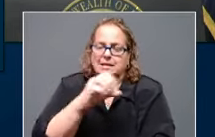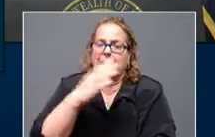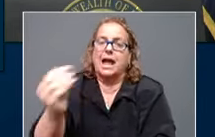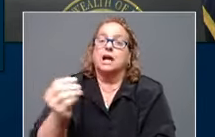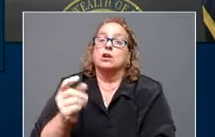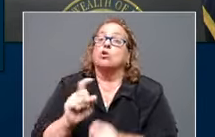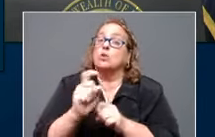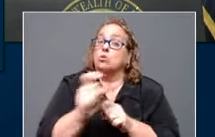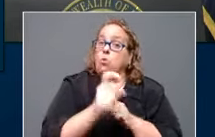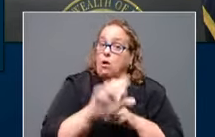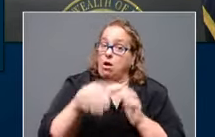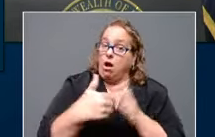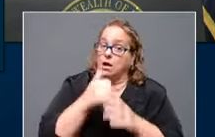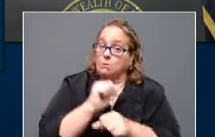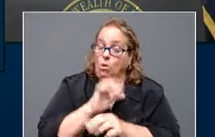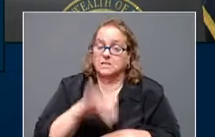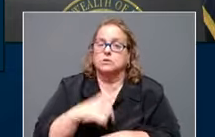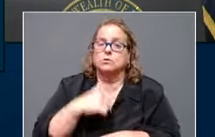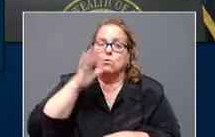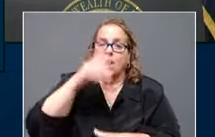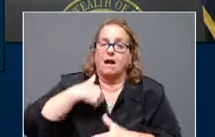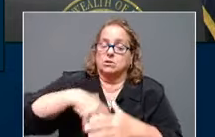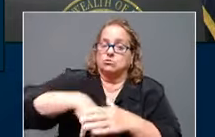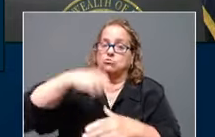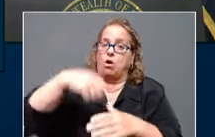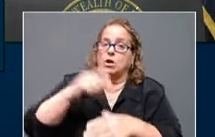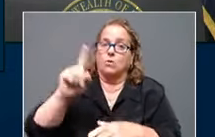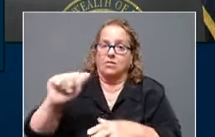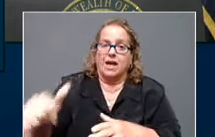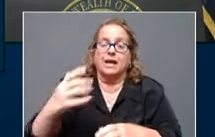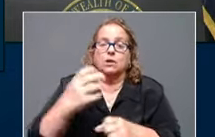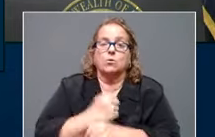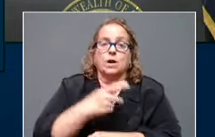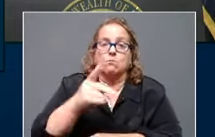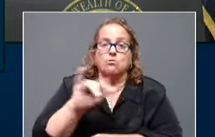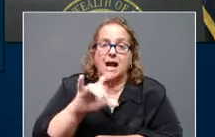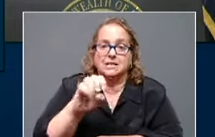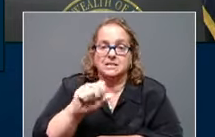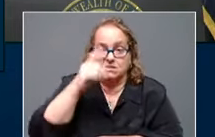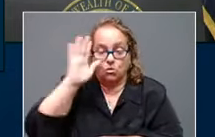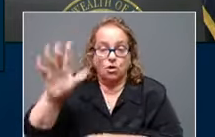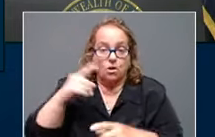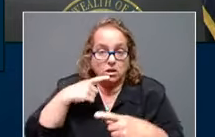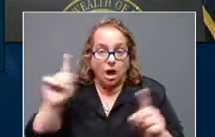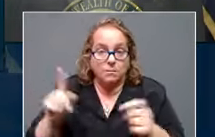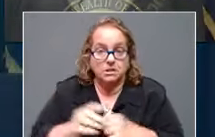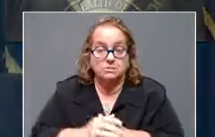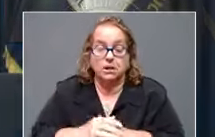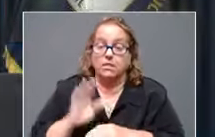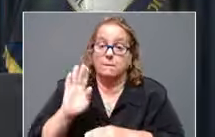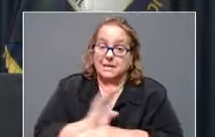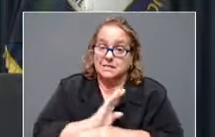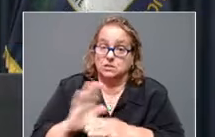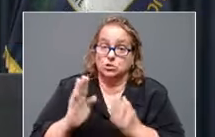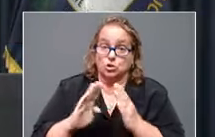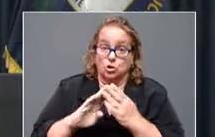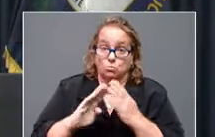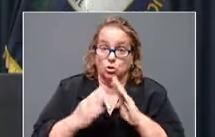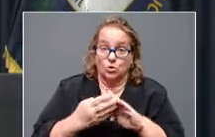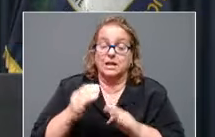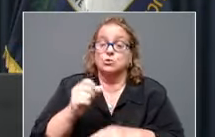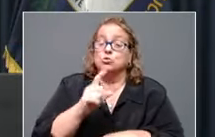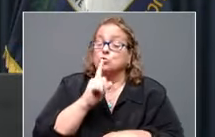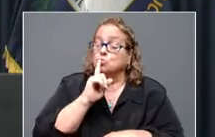and we know that vaccines are the best way to do this. Like the governor and like Ashley, I'm a